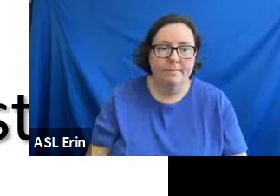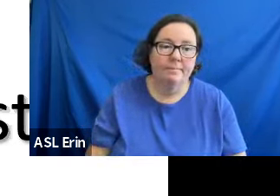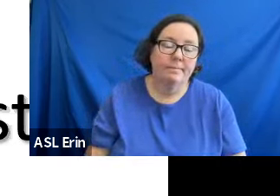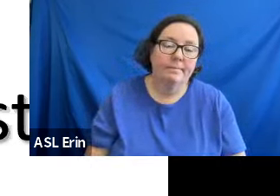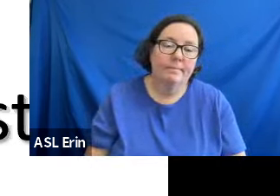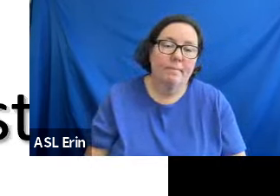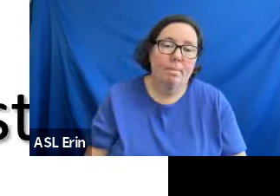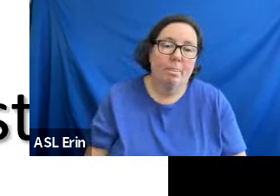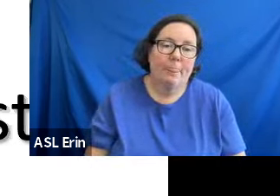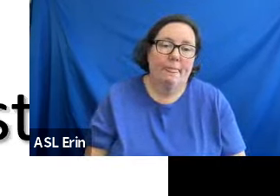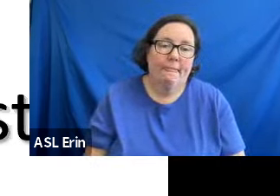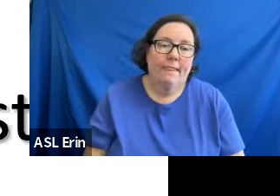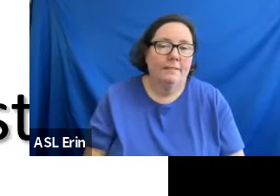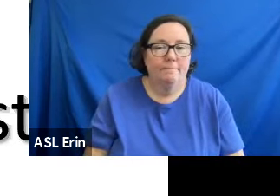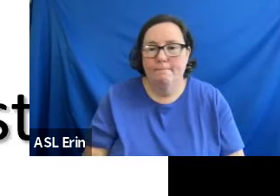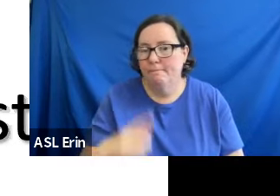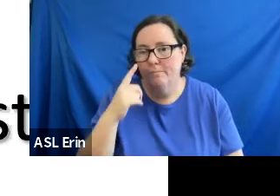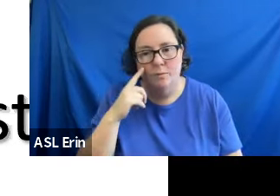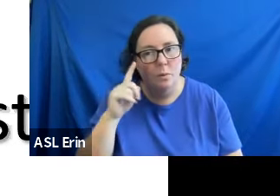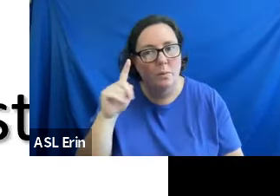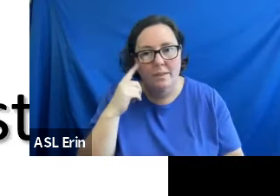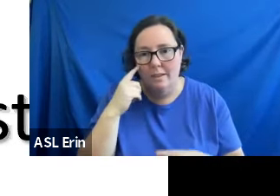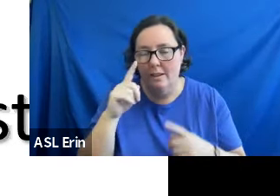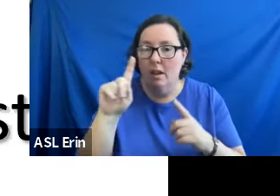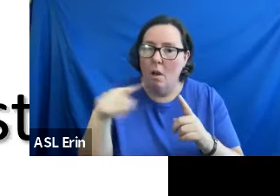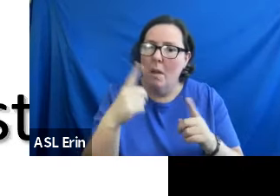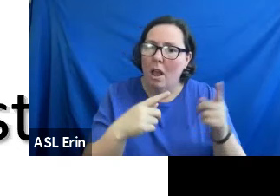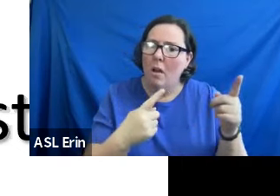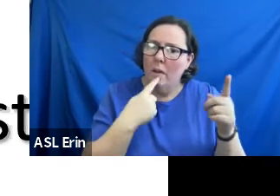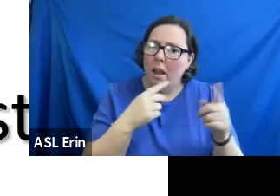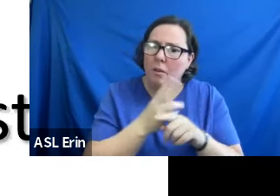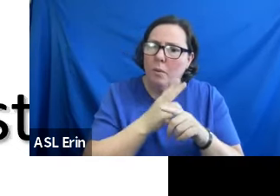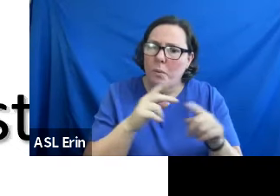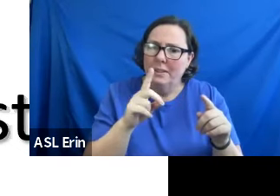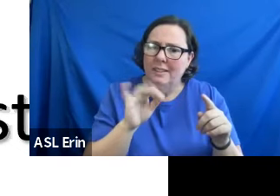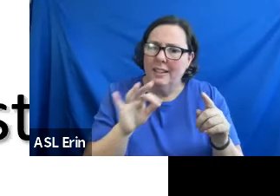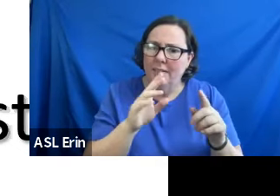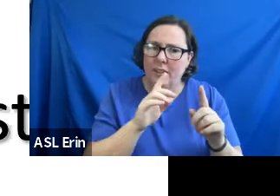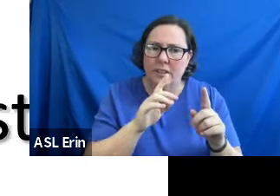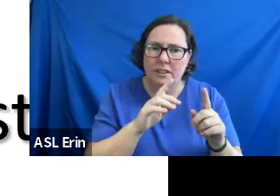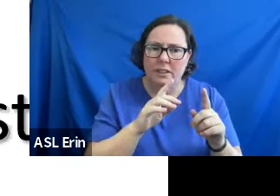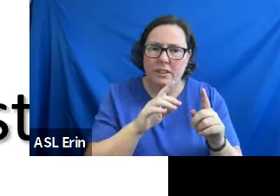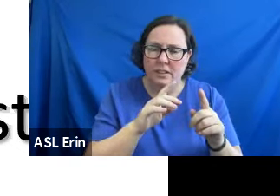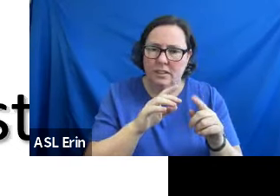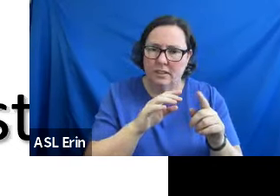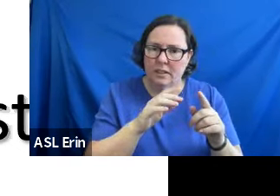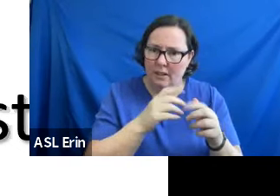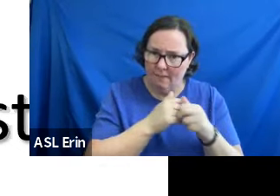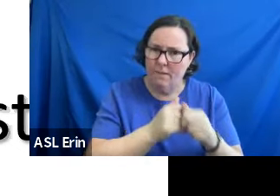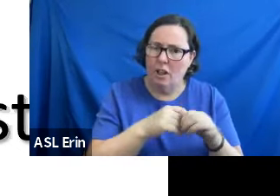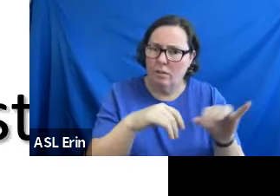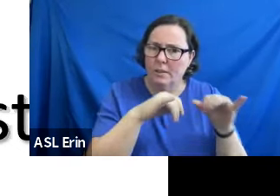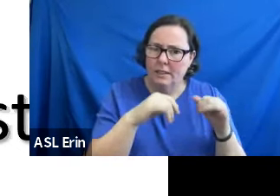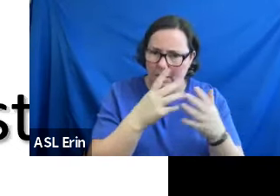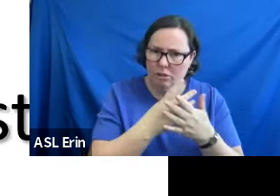So you shouldn't think that because the test makers do the responsible thing, which is